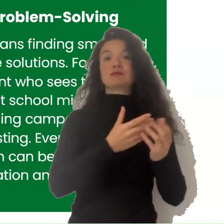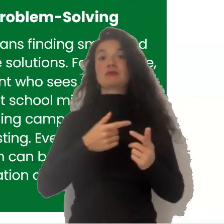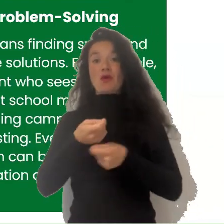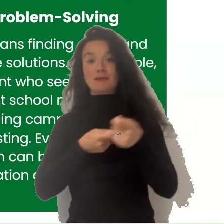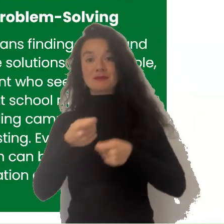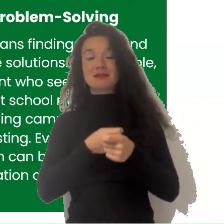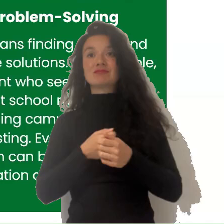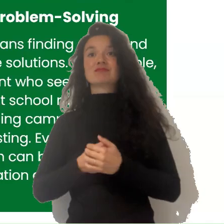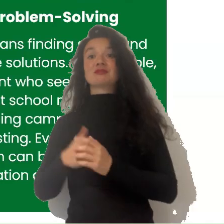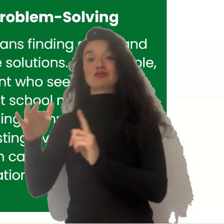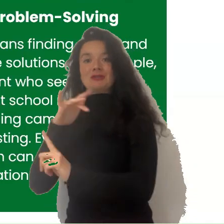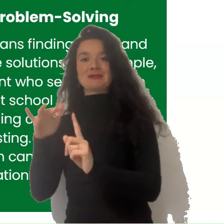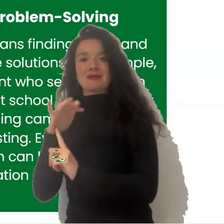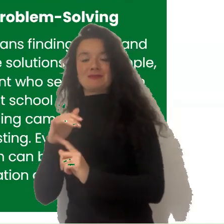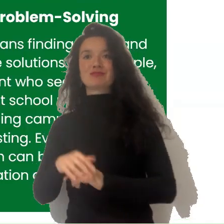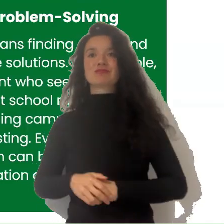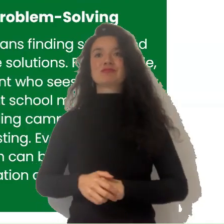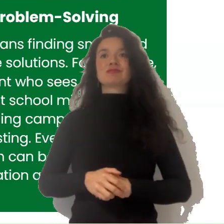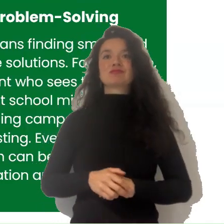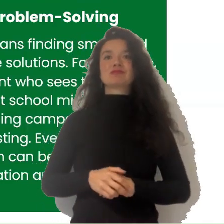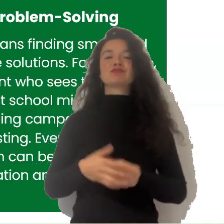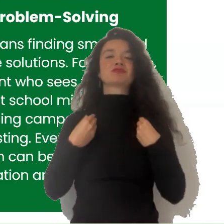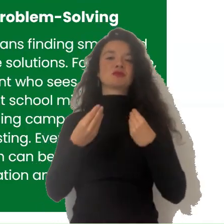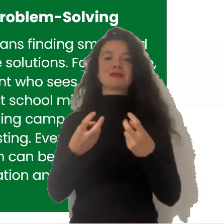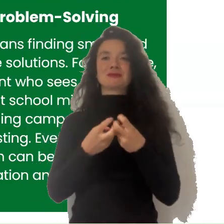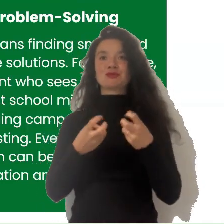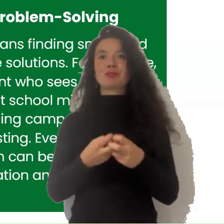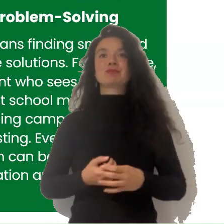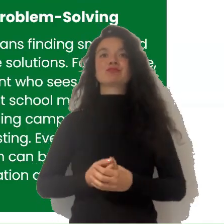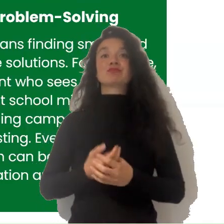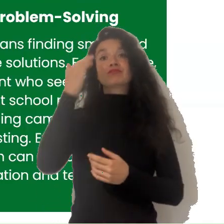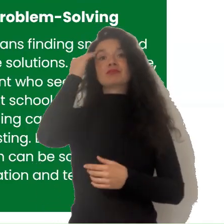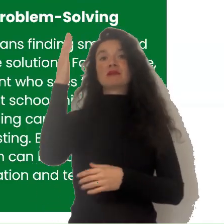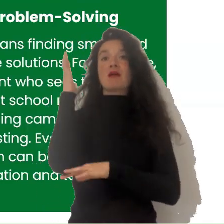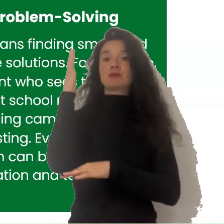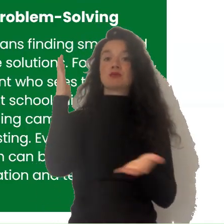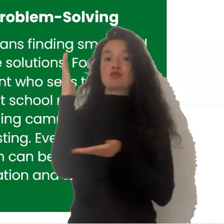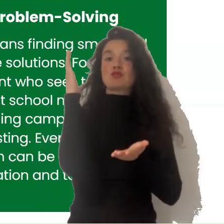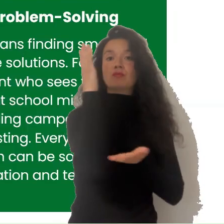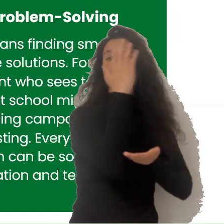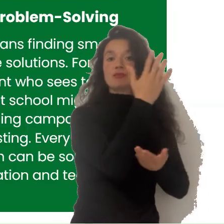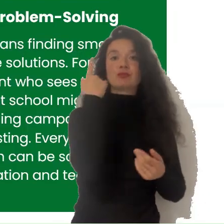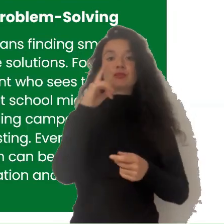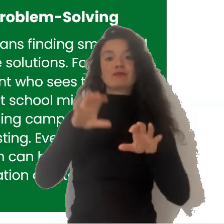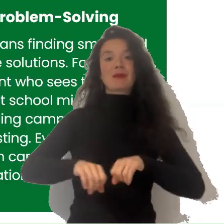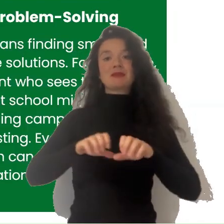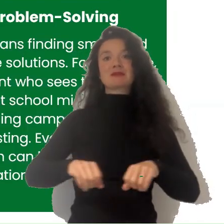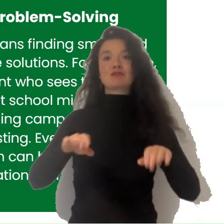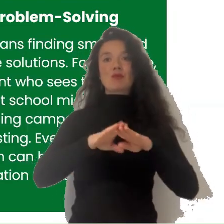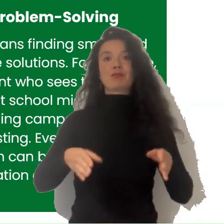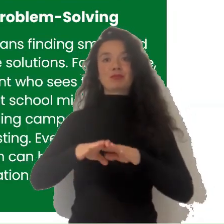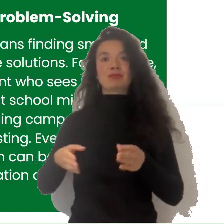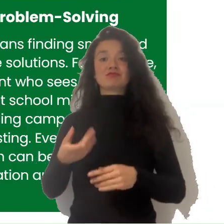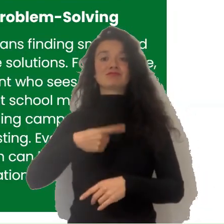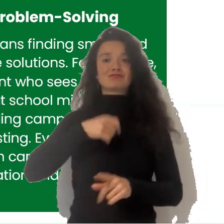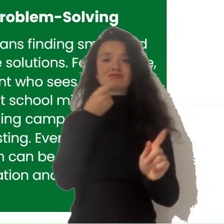society. I can give you an example. For example, if we cut some trees in order to make